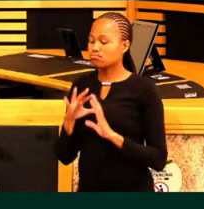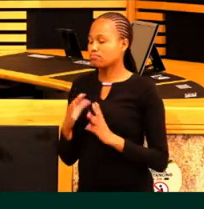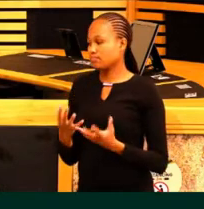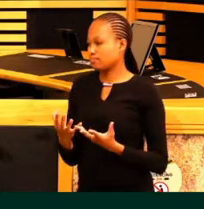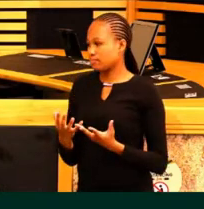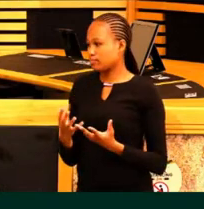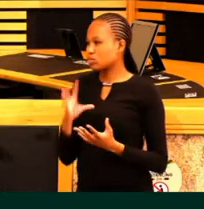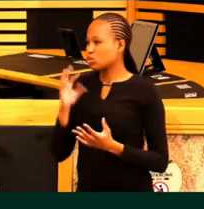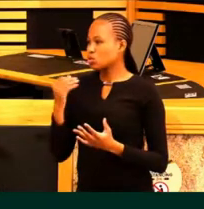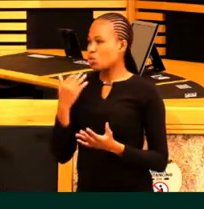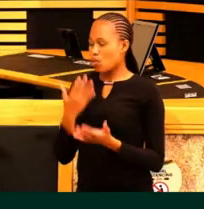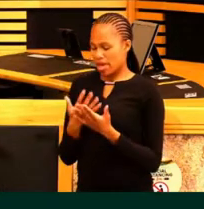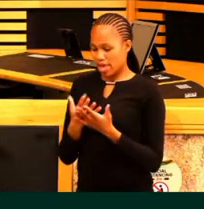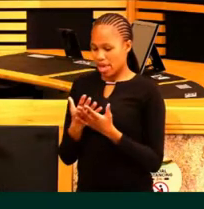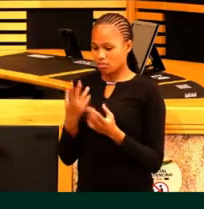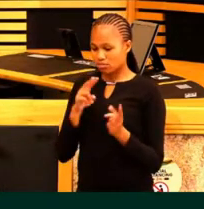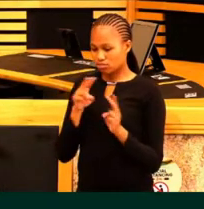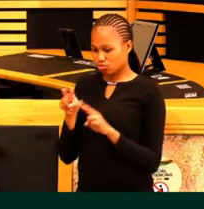foreign